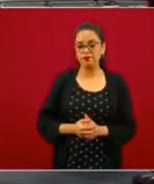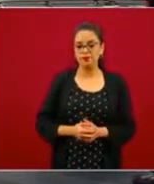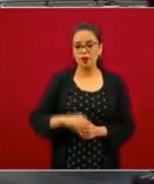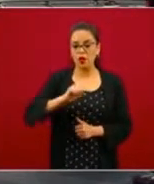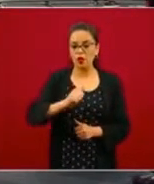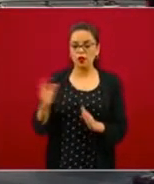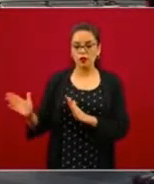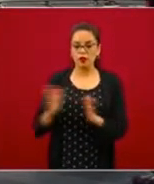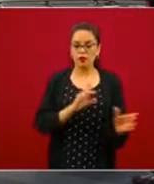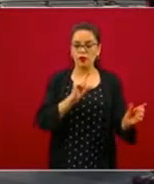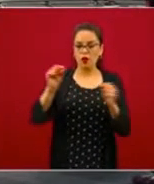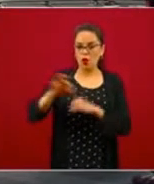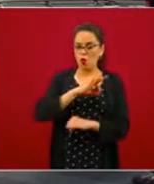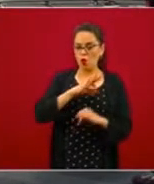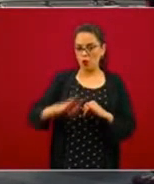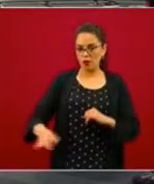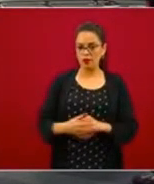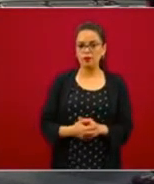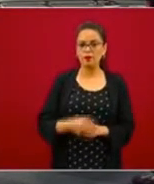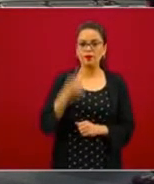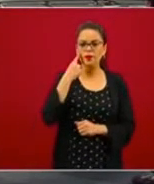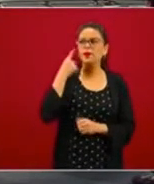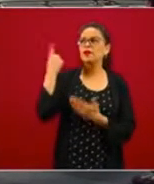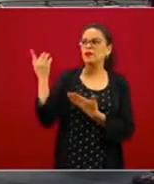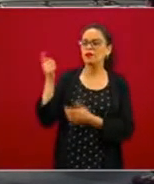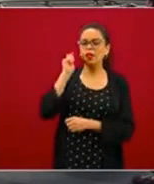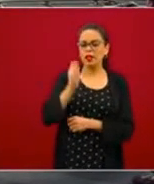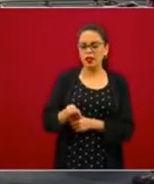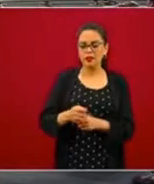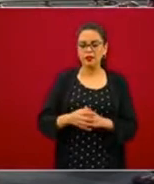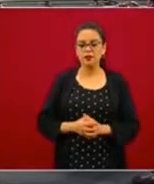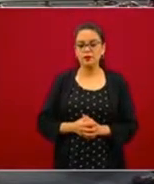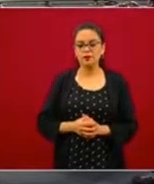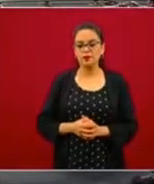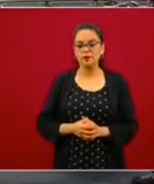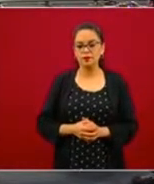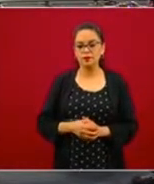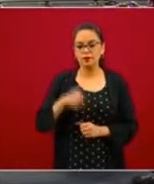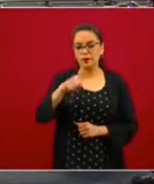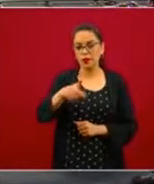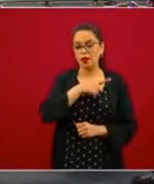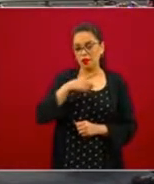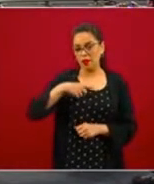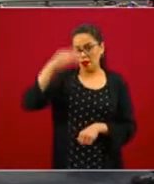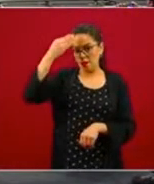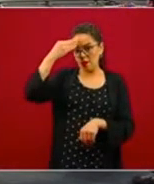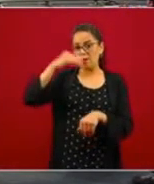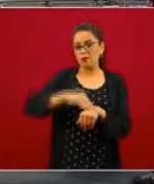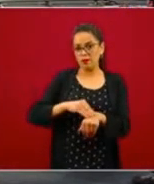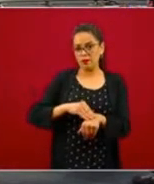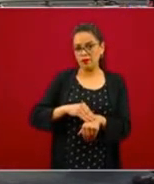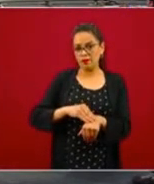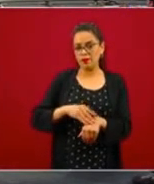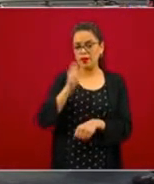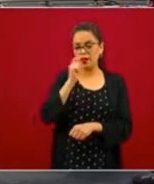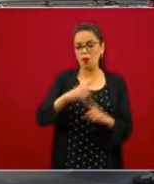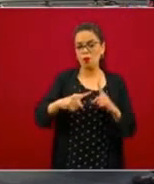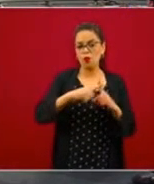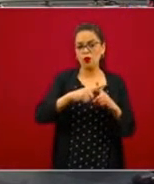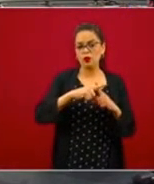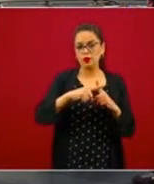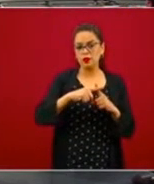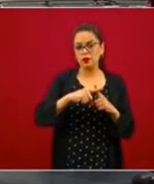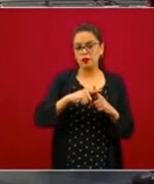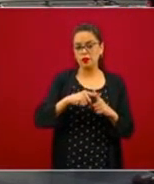units designed for that. If we have a serious case, 100% of those serious cases must receive a